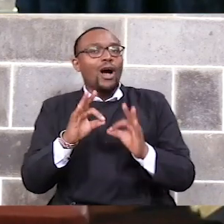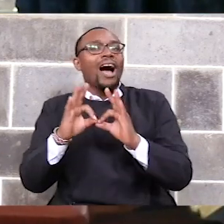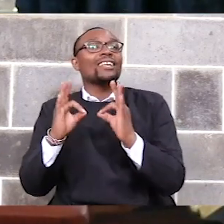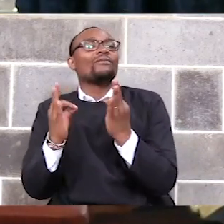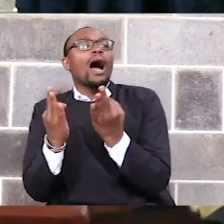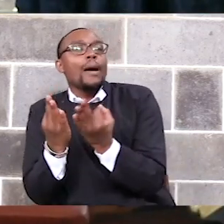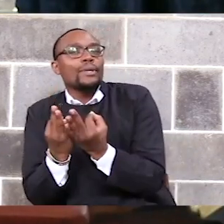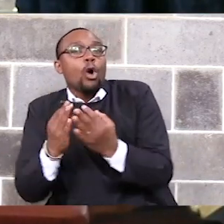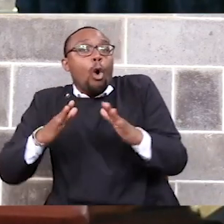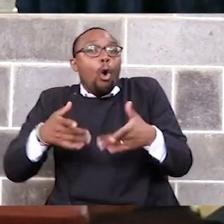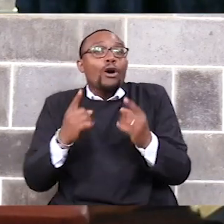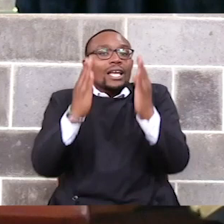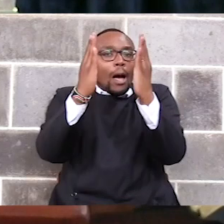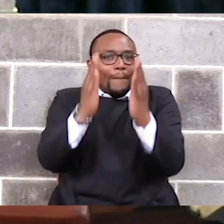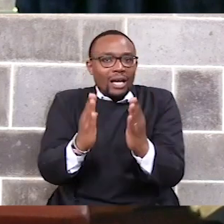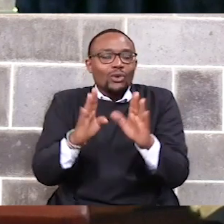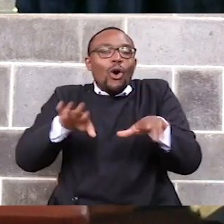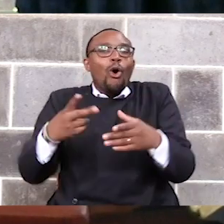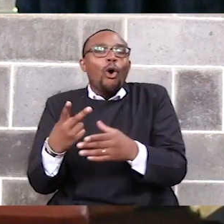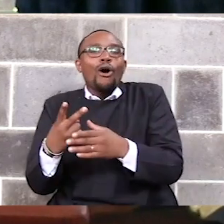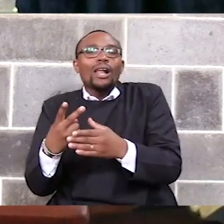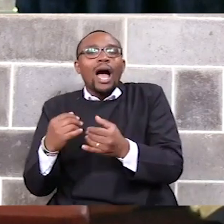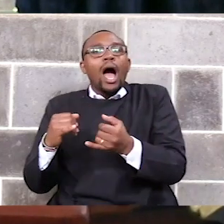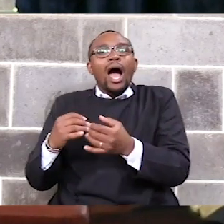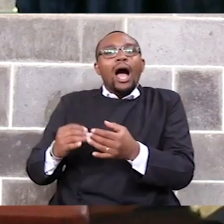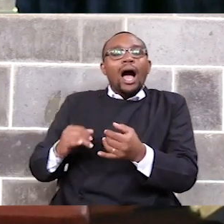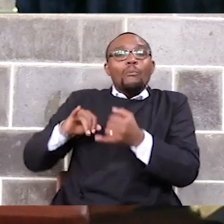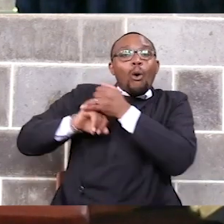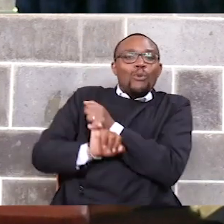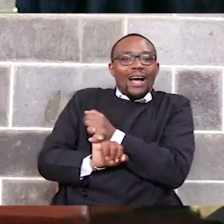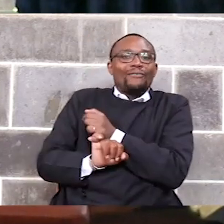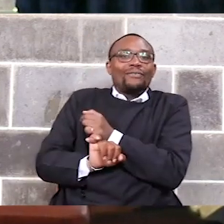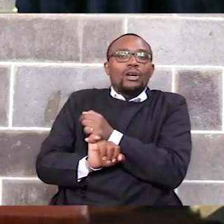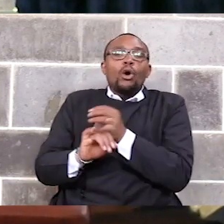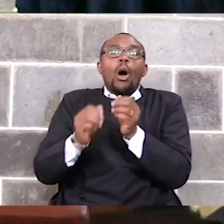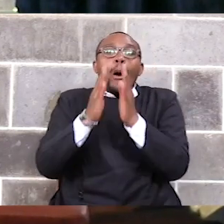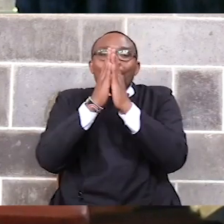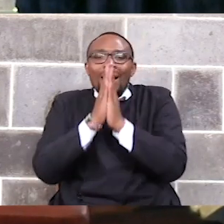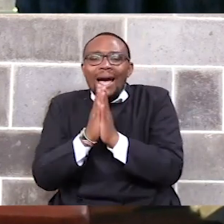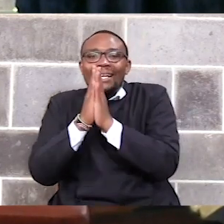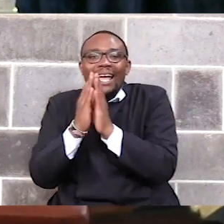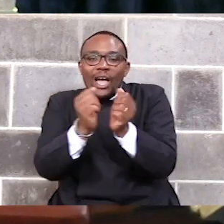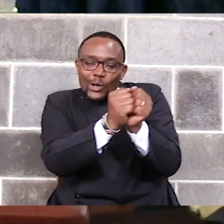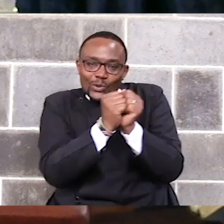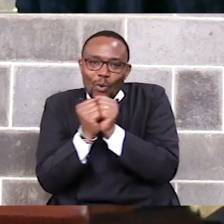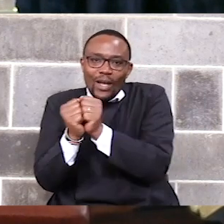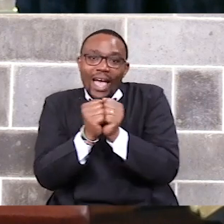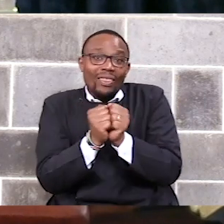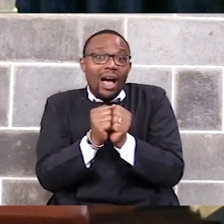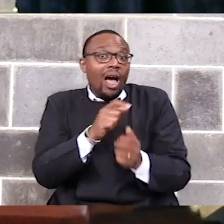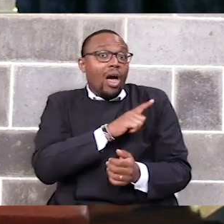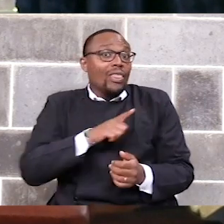as an individual, as a couple, continue coming together in prayer, for the Lord hears and